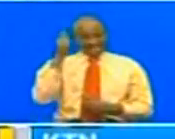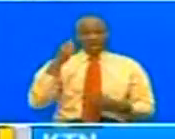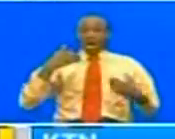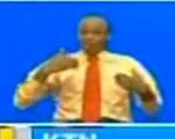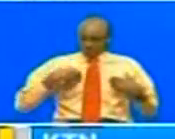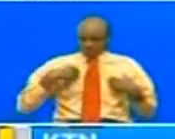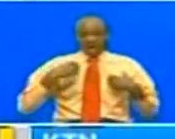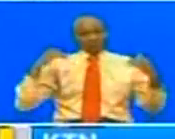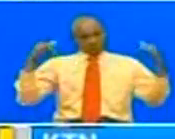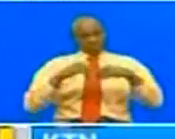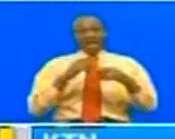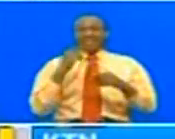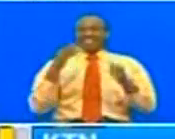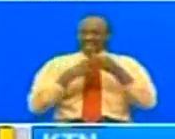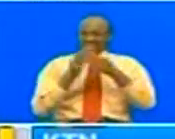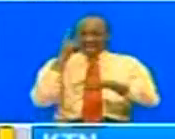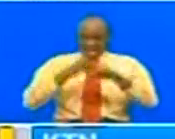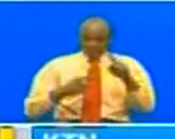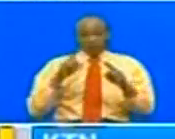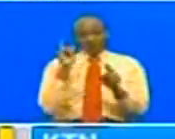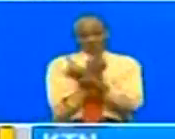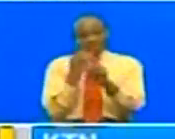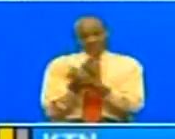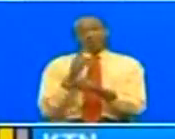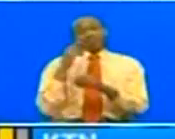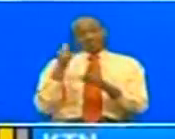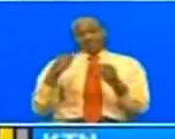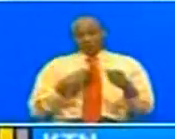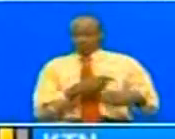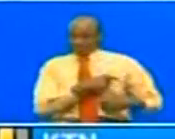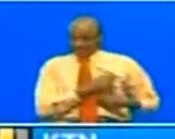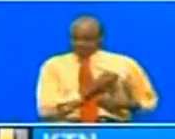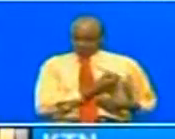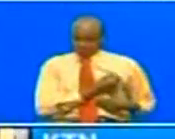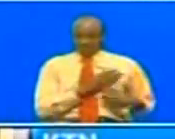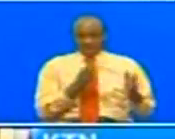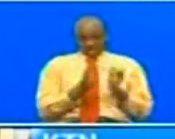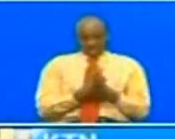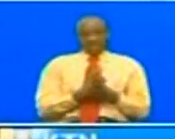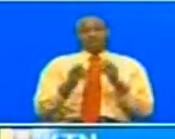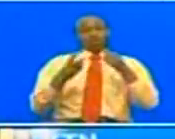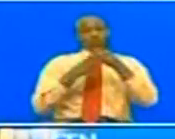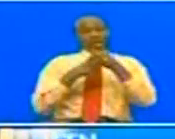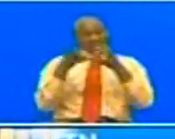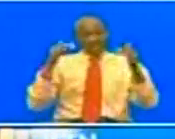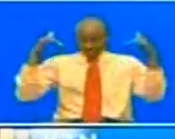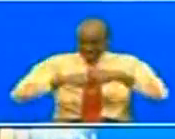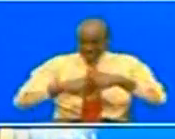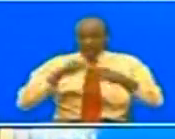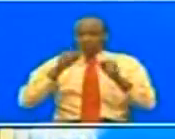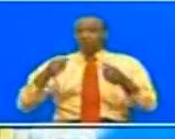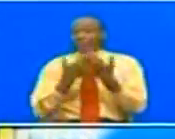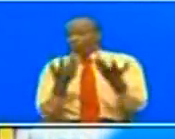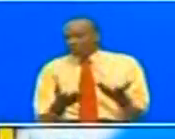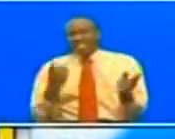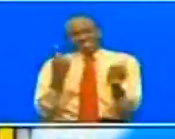9th annual Forum of African First Ladies Against Breast, Cervical and Prostate Cancer in July, a forum aimed at bringing